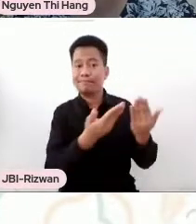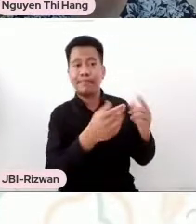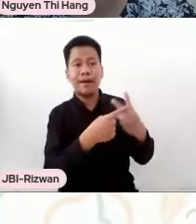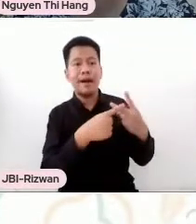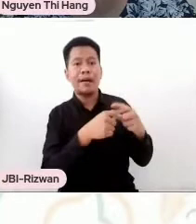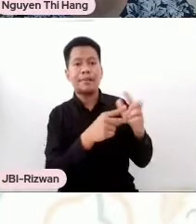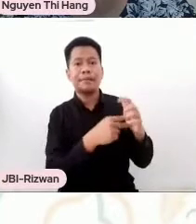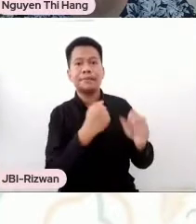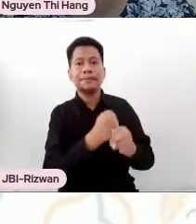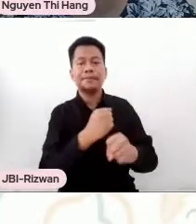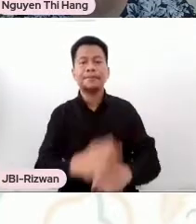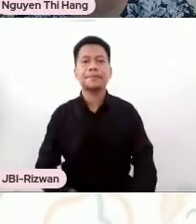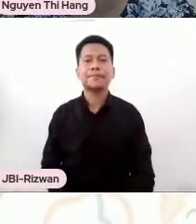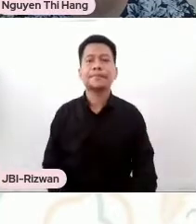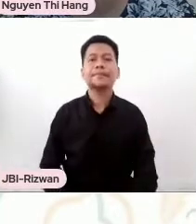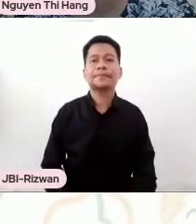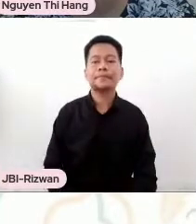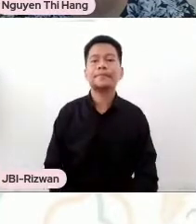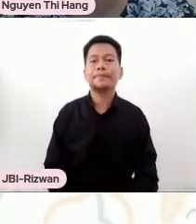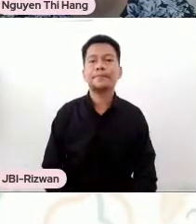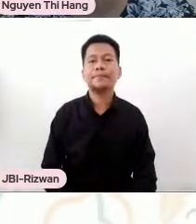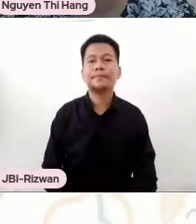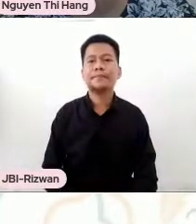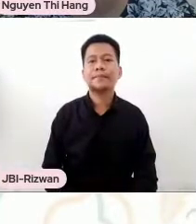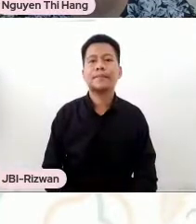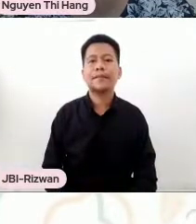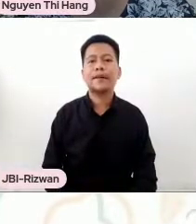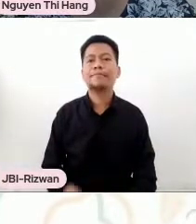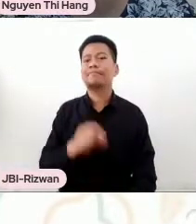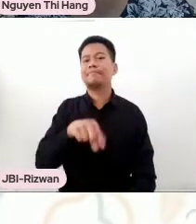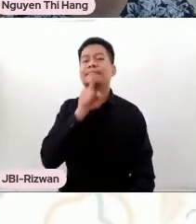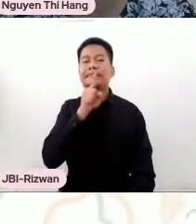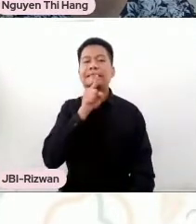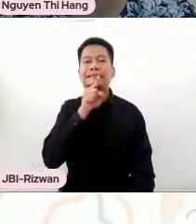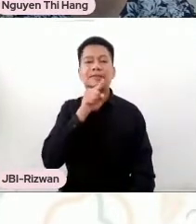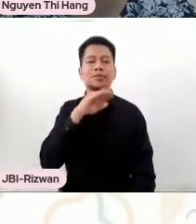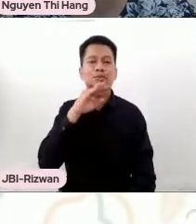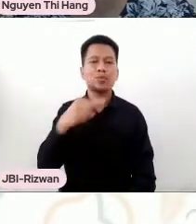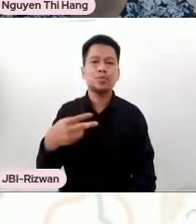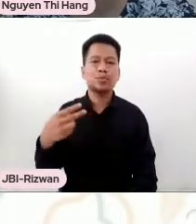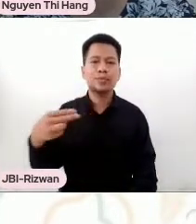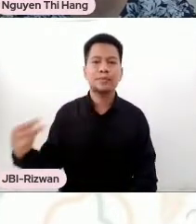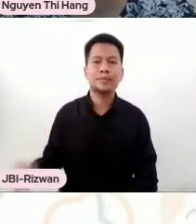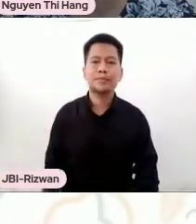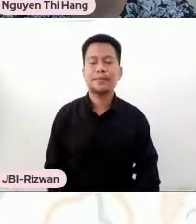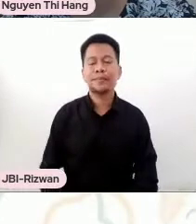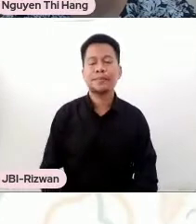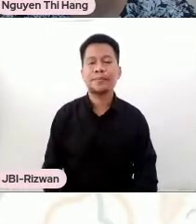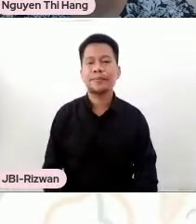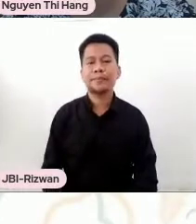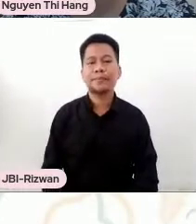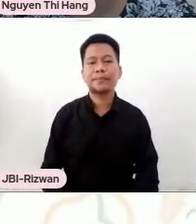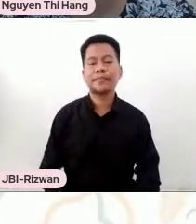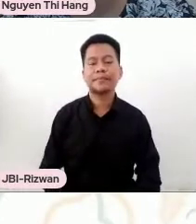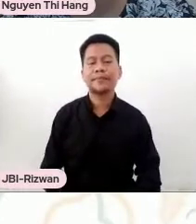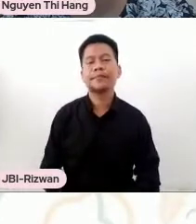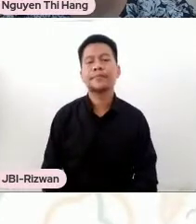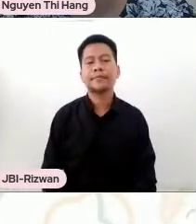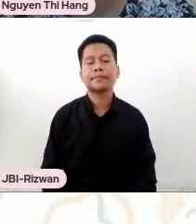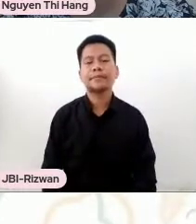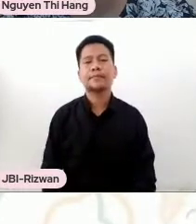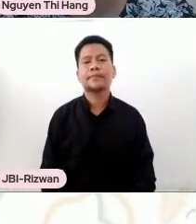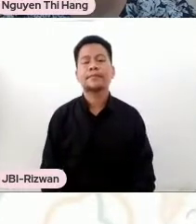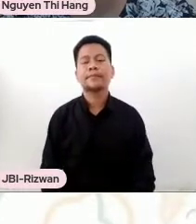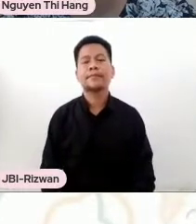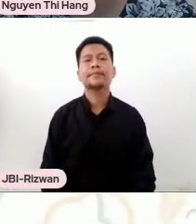Yes, in Vietnam right now, it is a summer holiday. Because of summer holiday and also